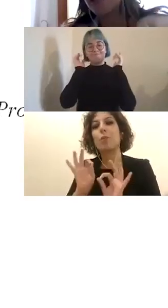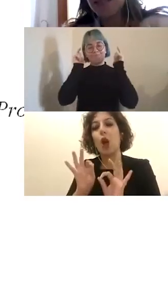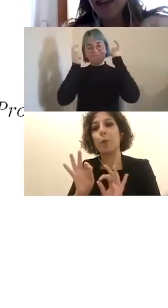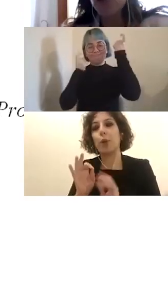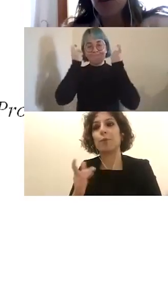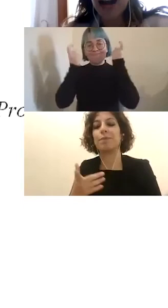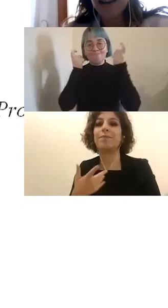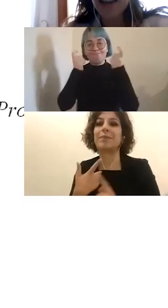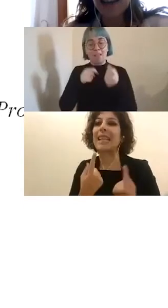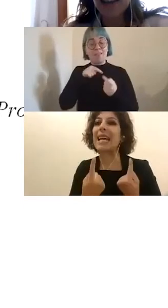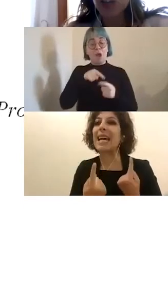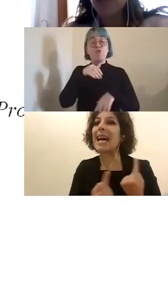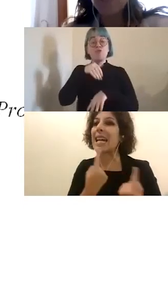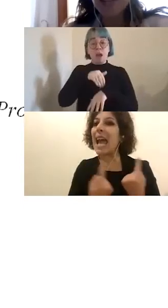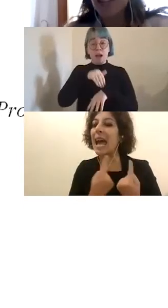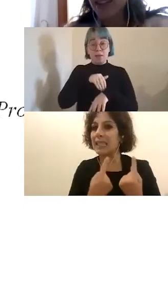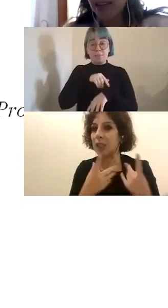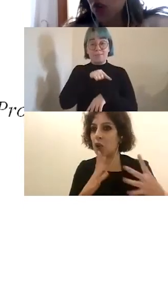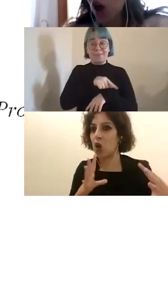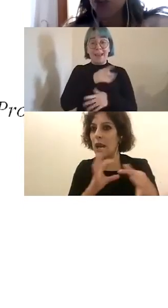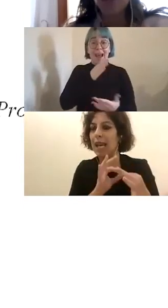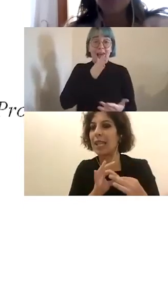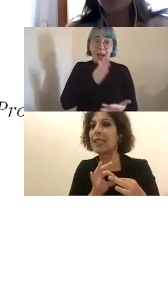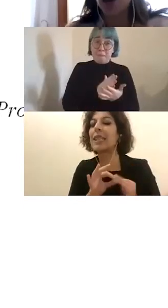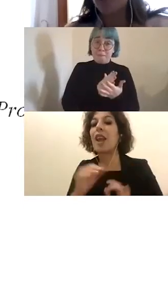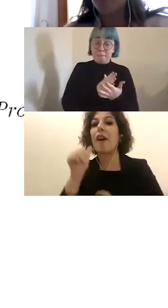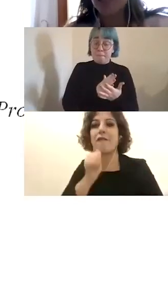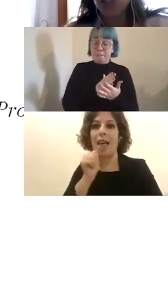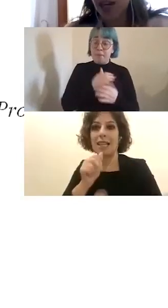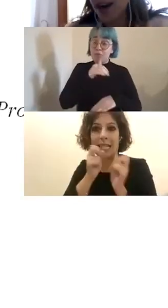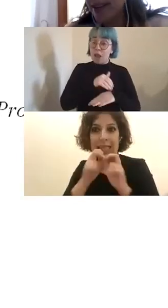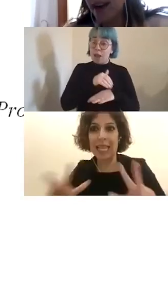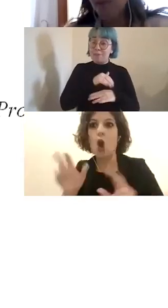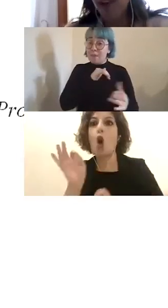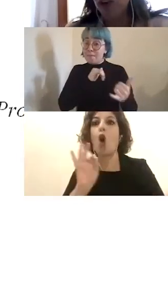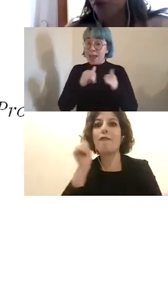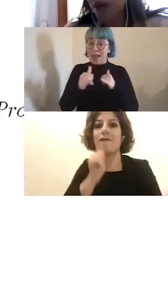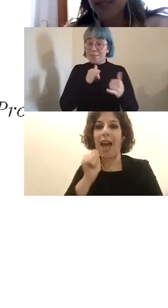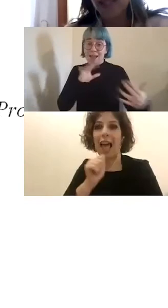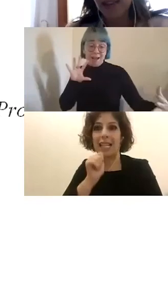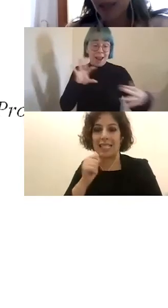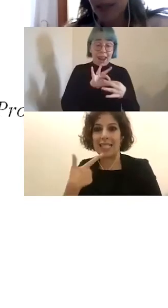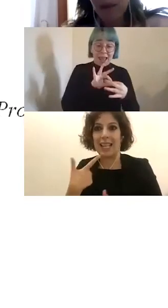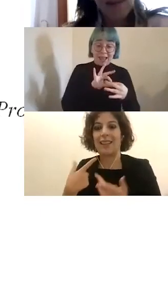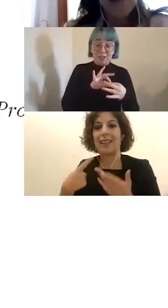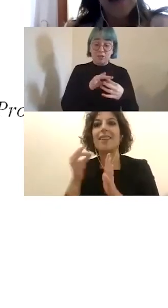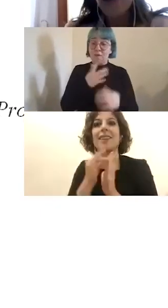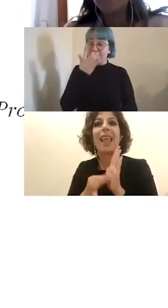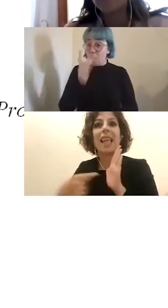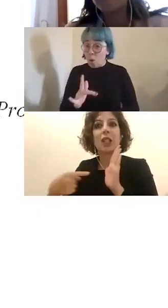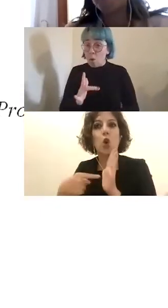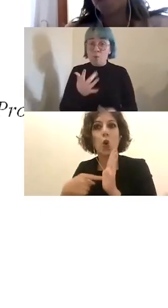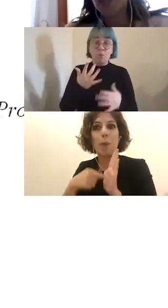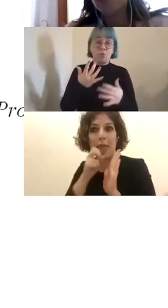There are the crimes, the fact that the crimes might be correlated to false